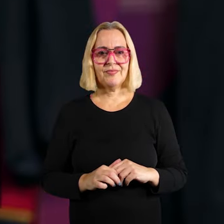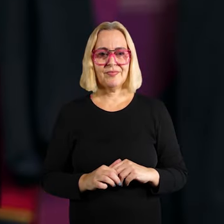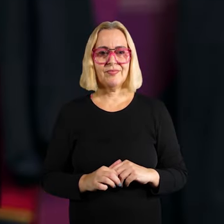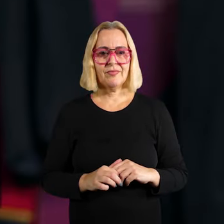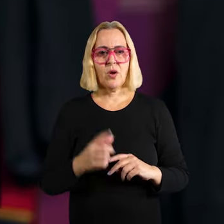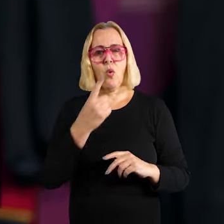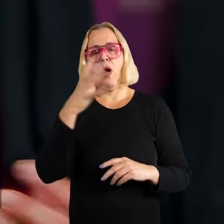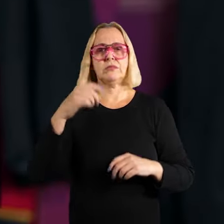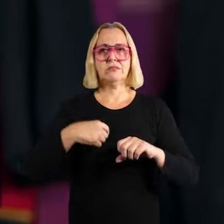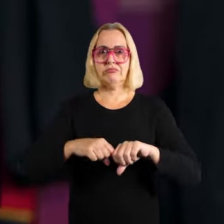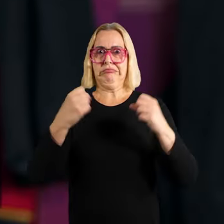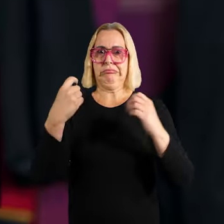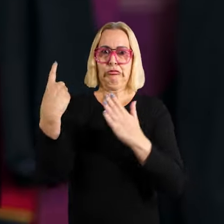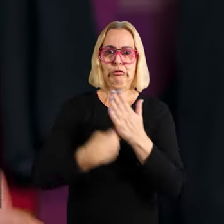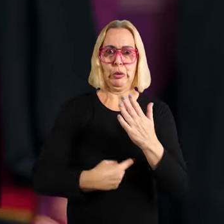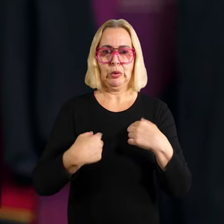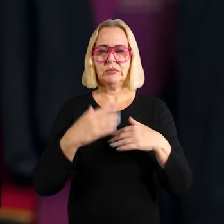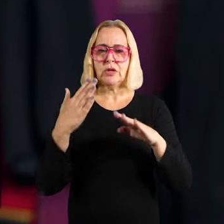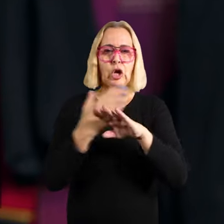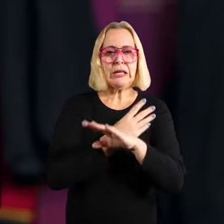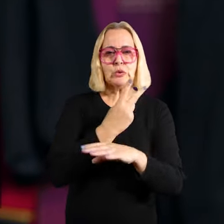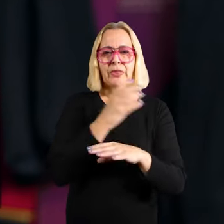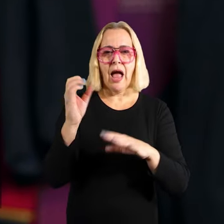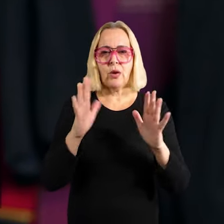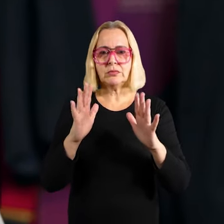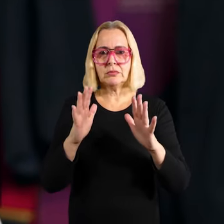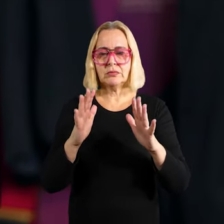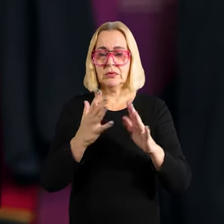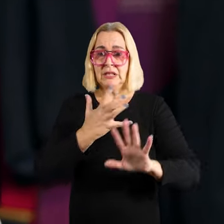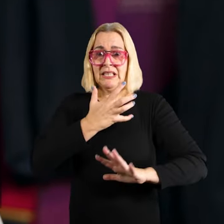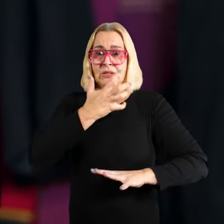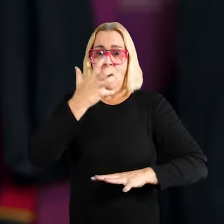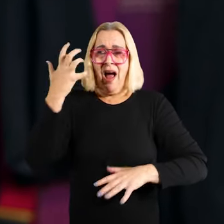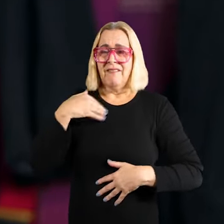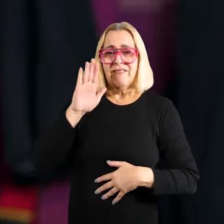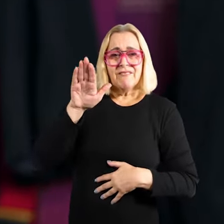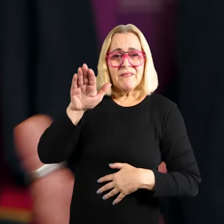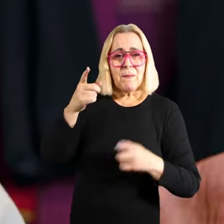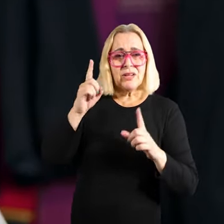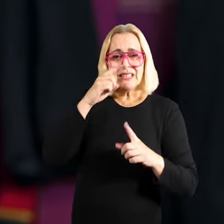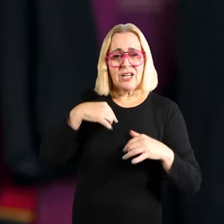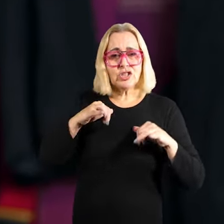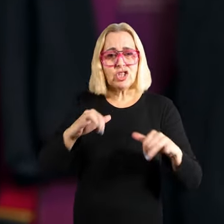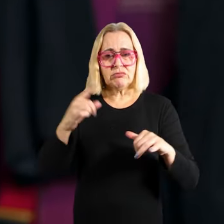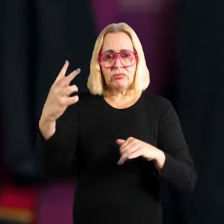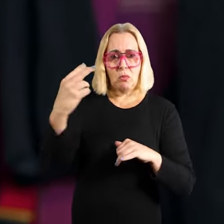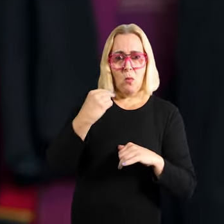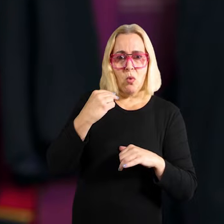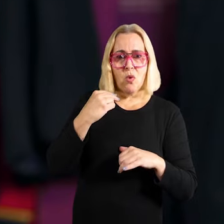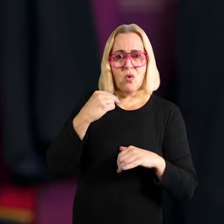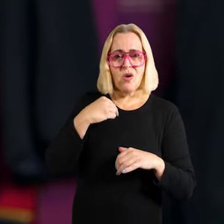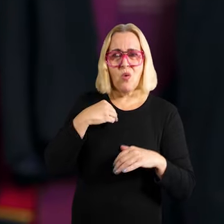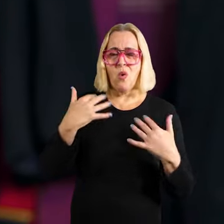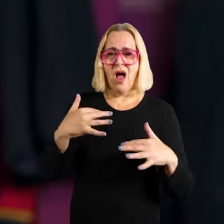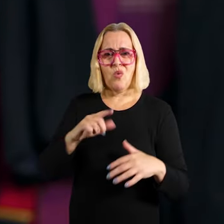Yeah, I once broke the rules again in the early 2000s when we had a big heat wave. I asked my boss, can I wear a skirt?